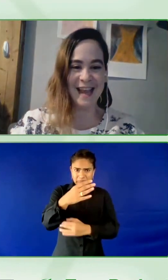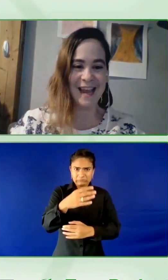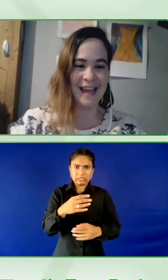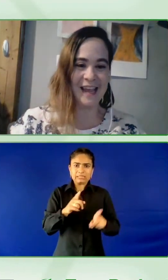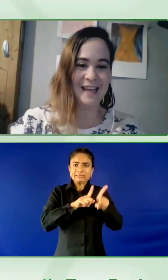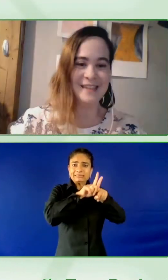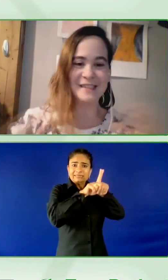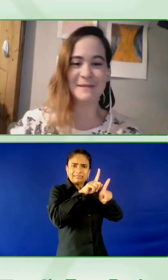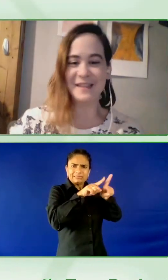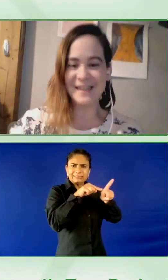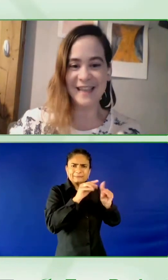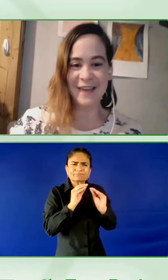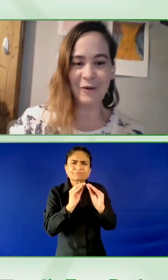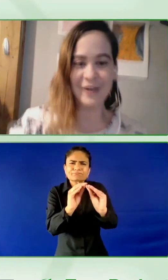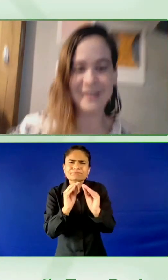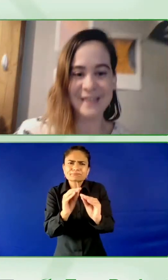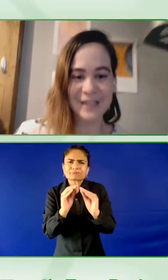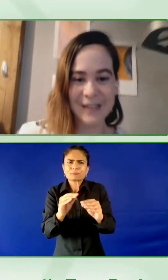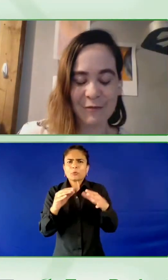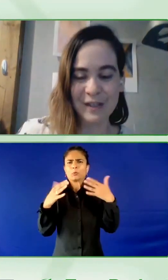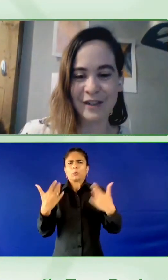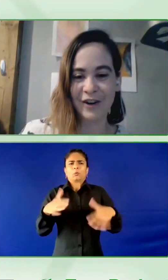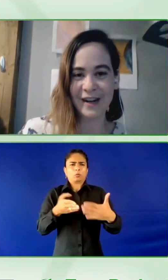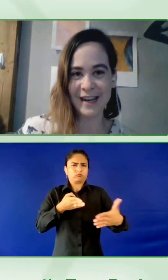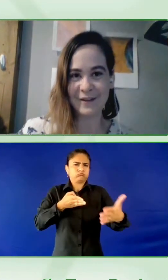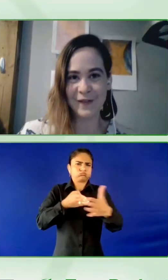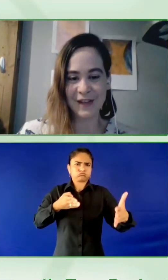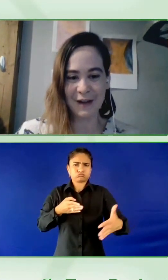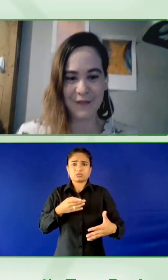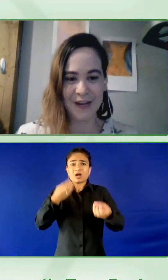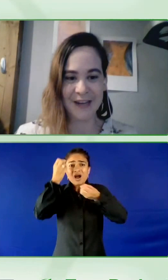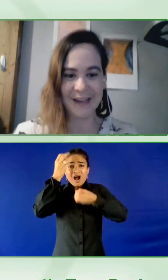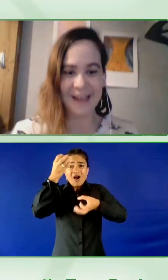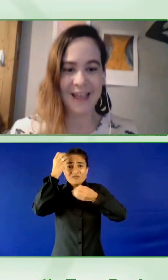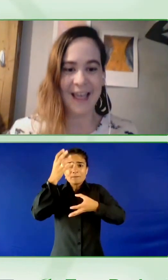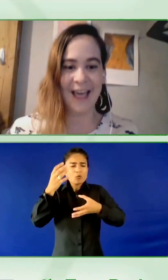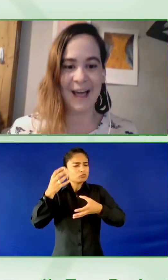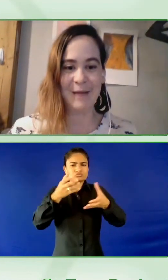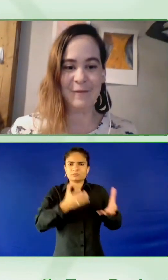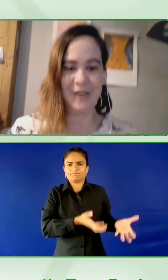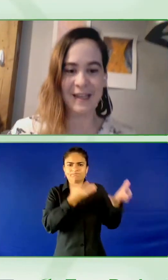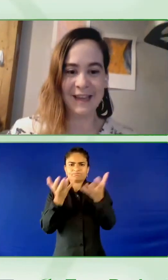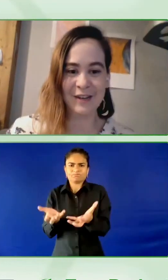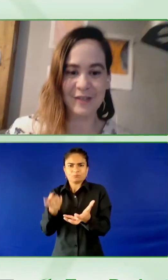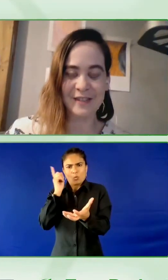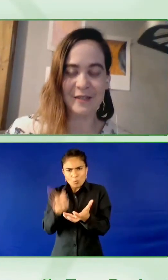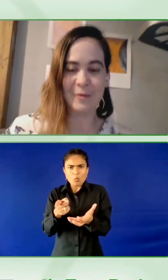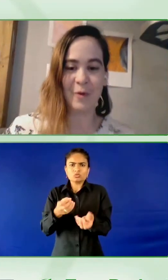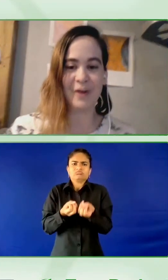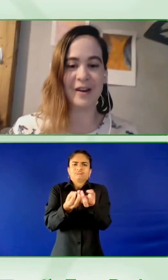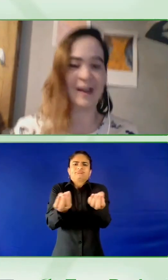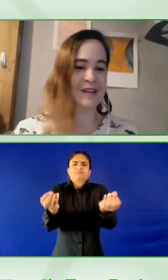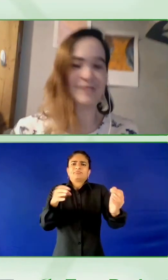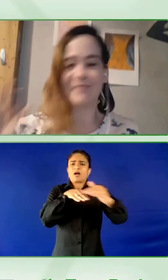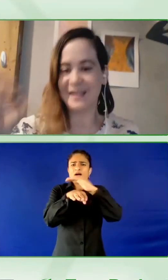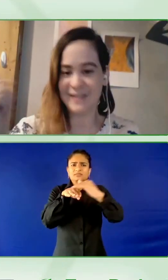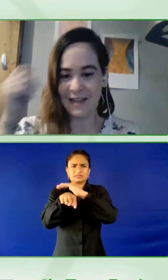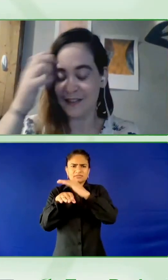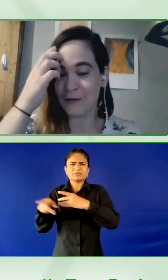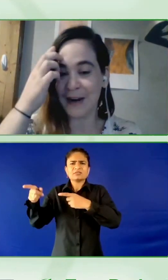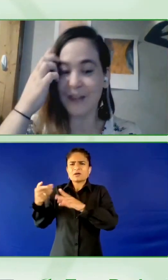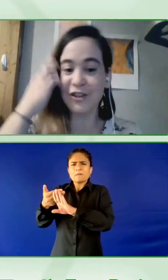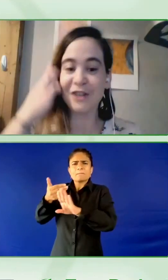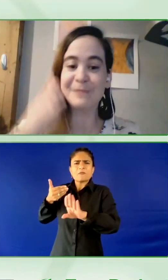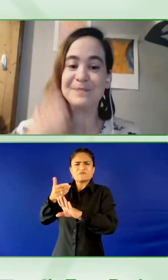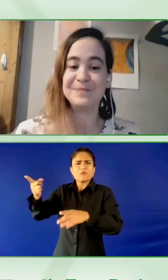is a disability-led organization. We started in Philadelphia, Vicki Landers is is